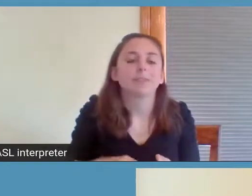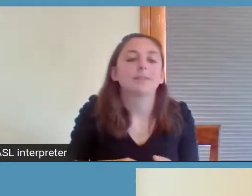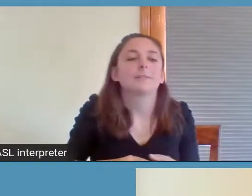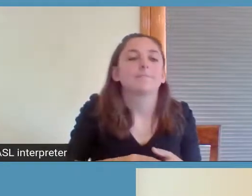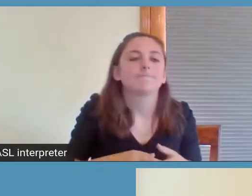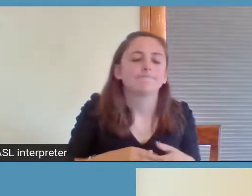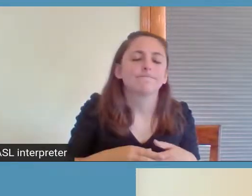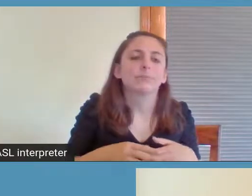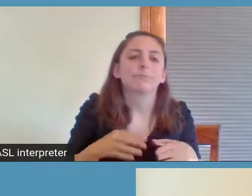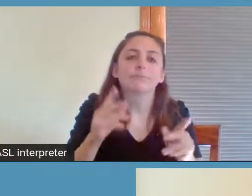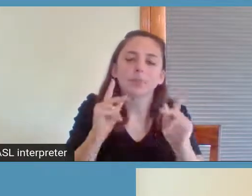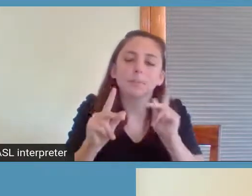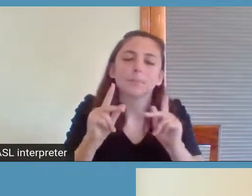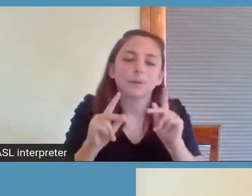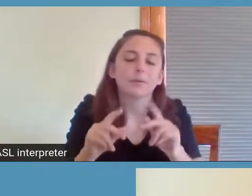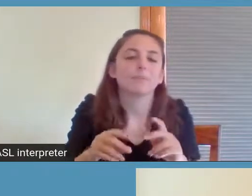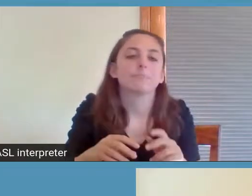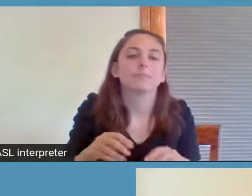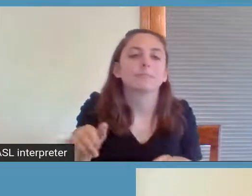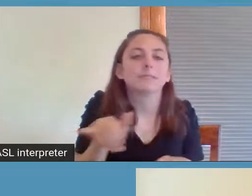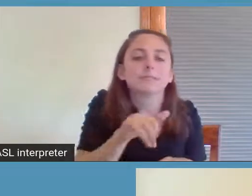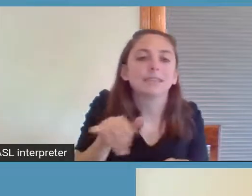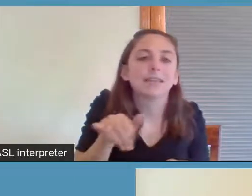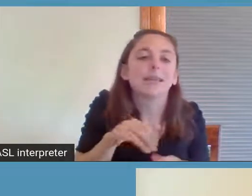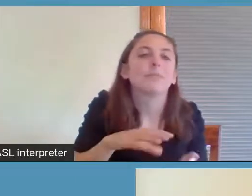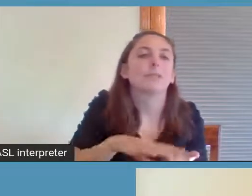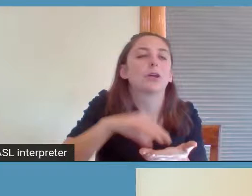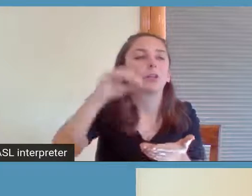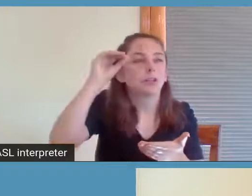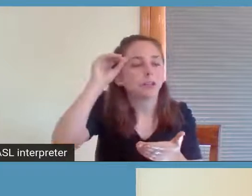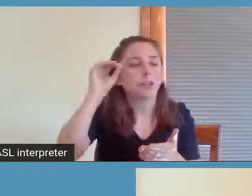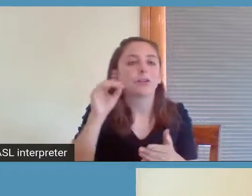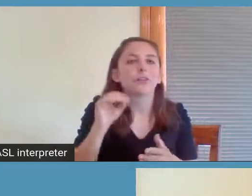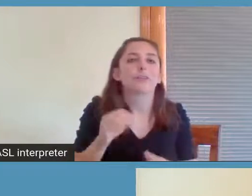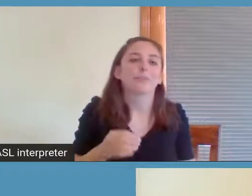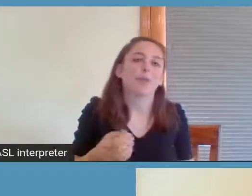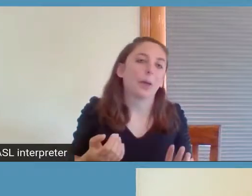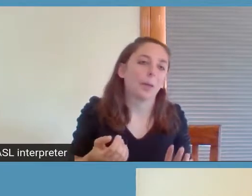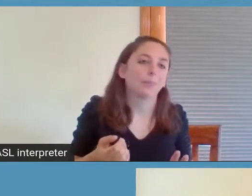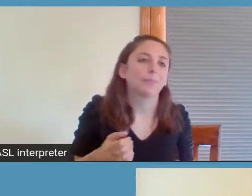and what to do and what not to do from the previous example.